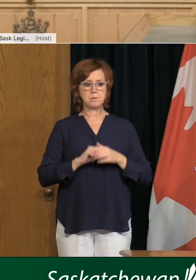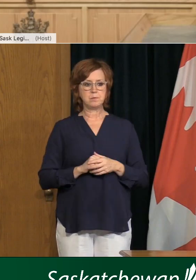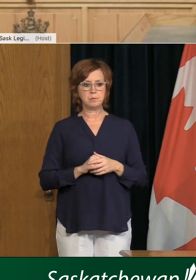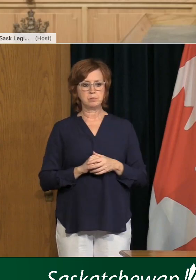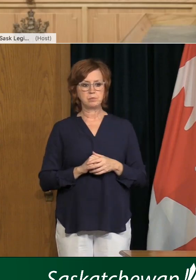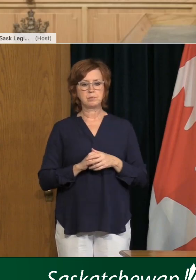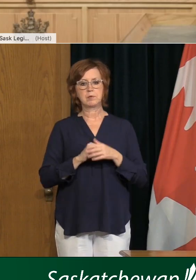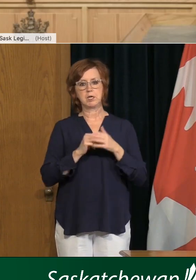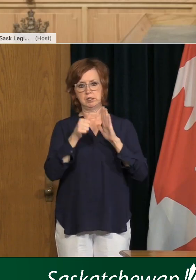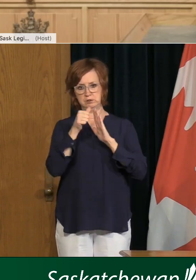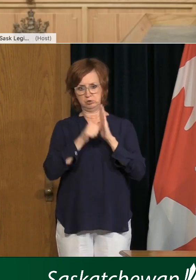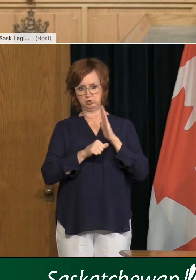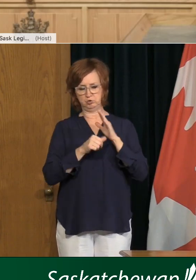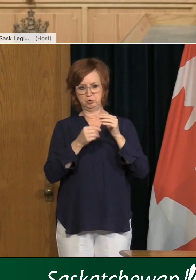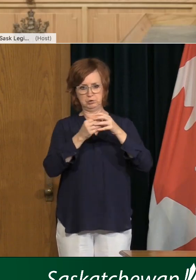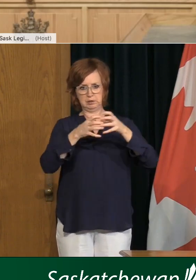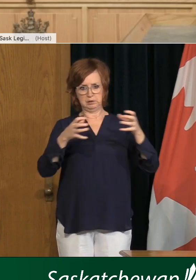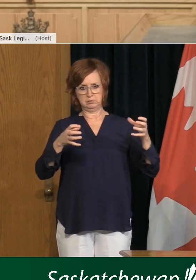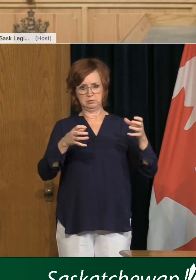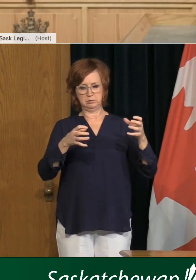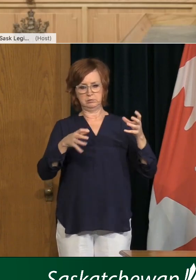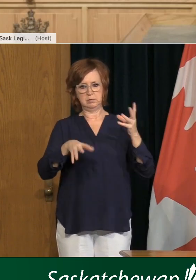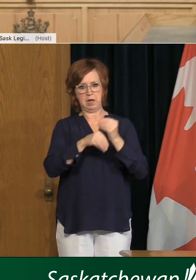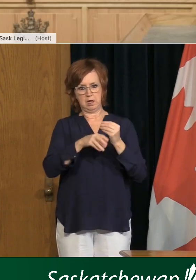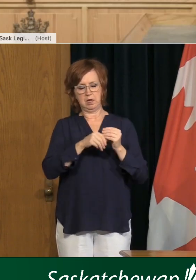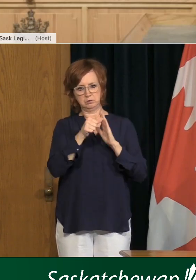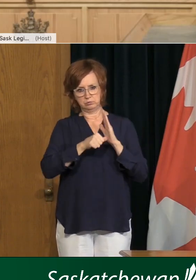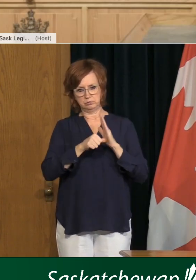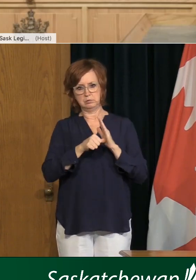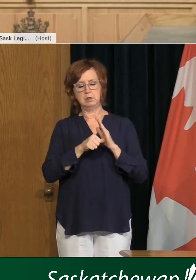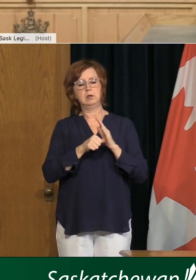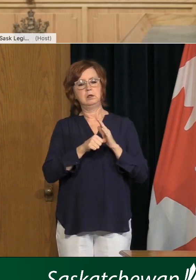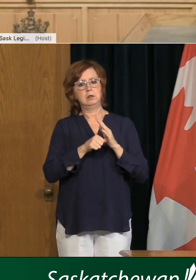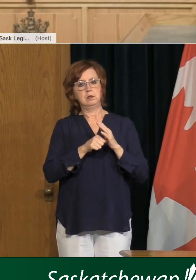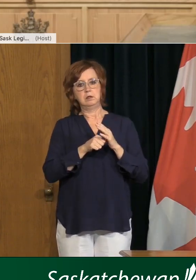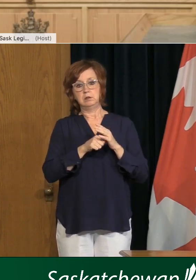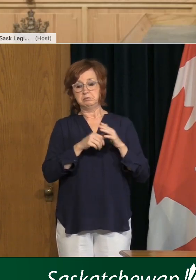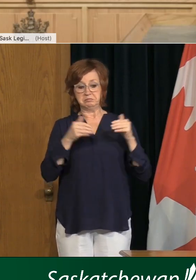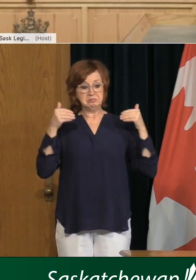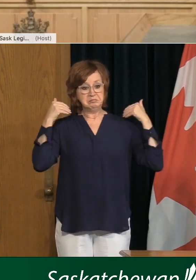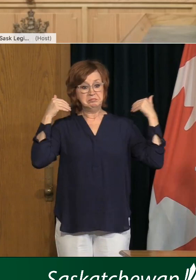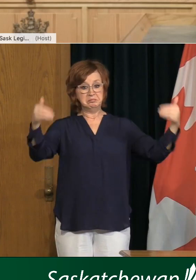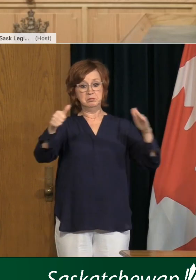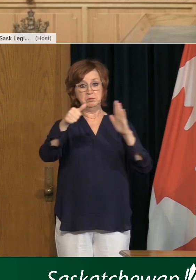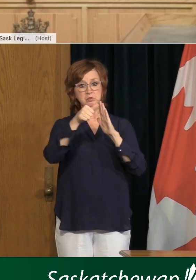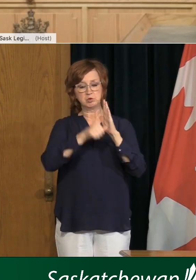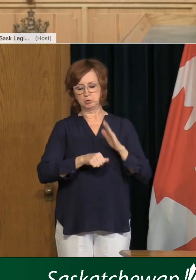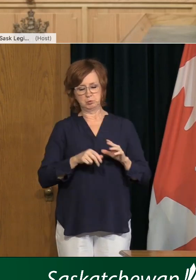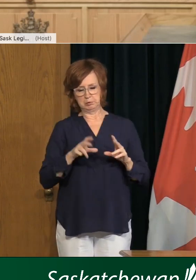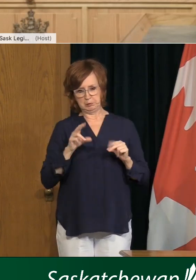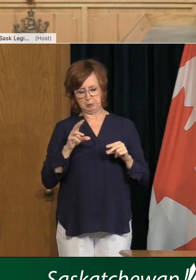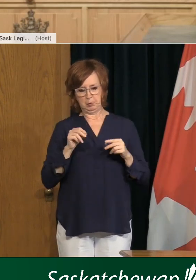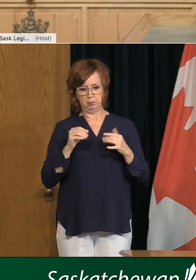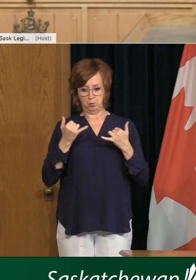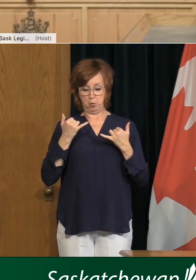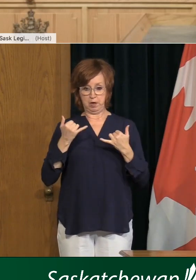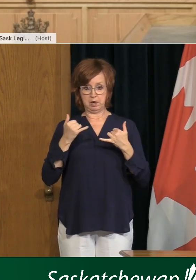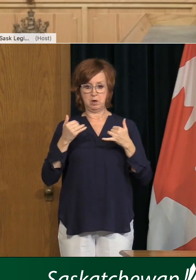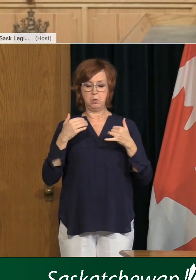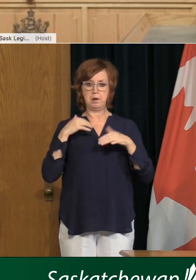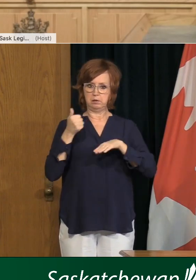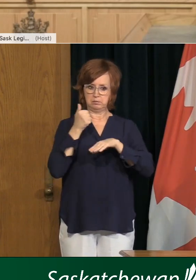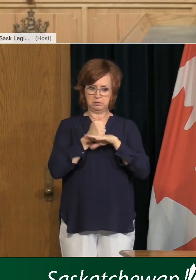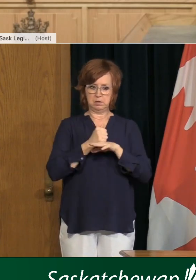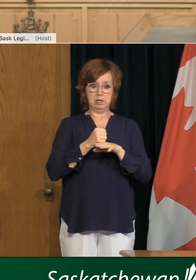spoke about will be a phased expansion of surgeries from what is currently done, that is 3-week urgent and